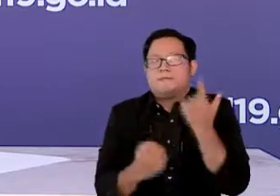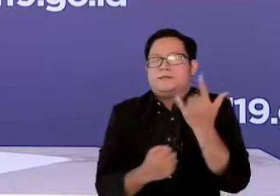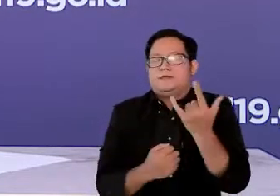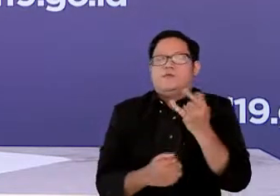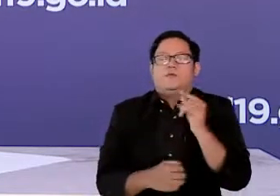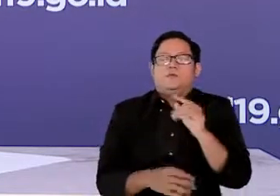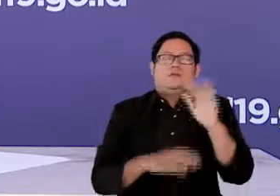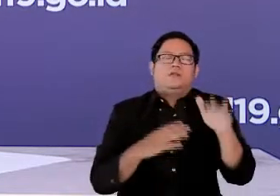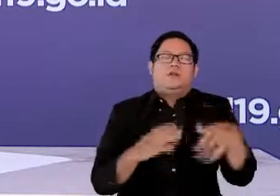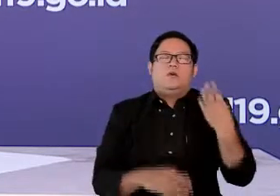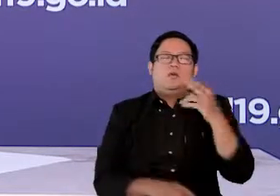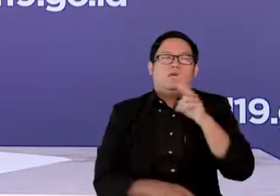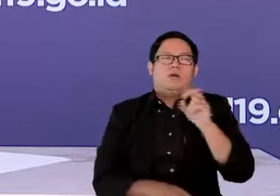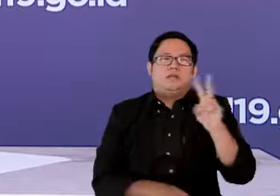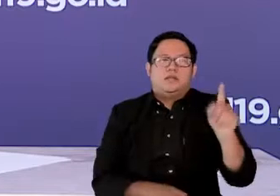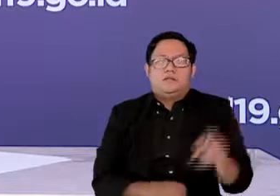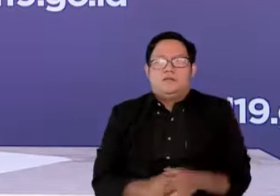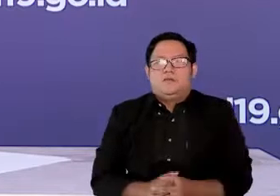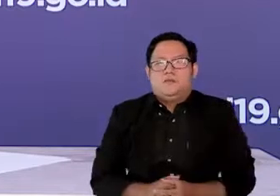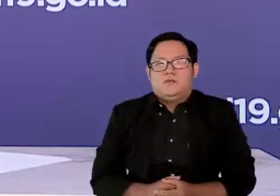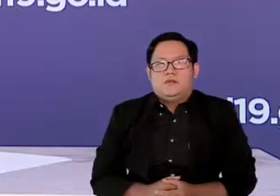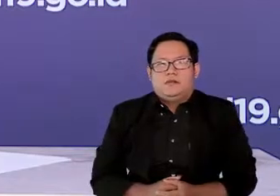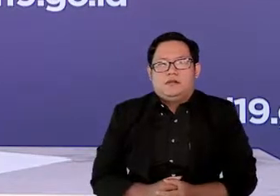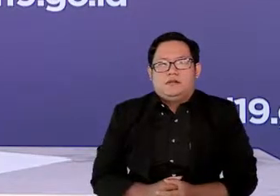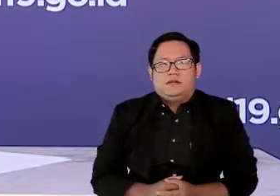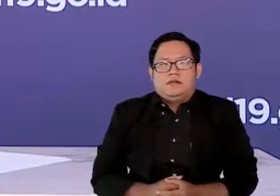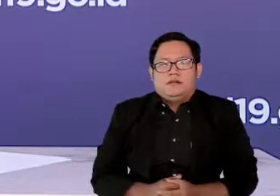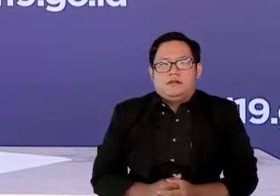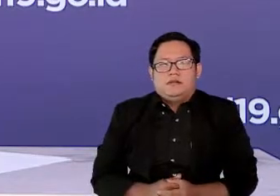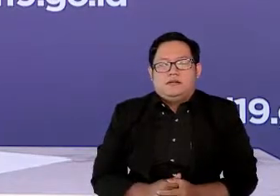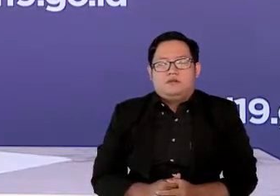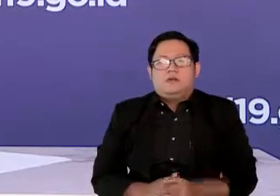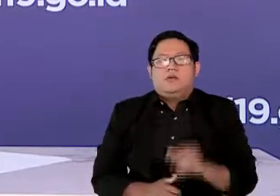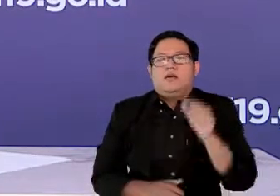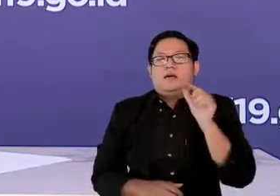then increase it to 70% of the populations in the middle of